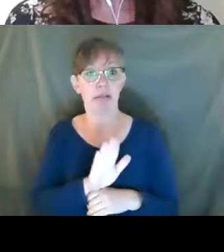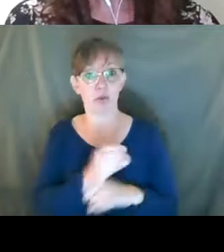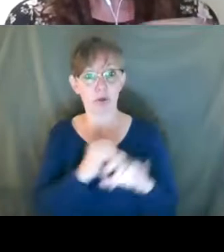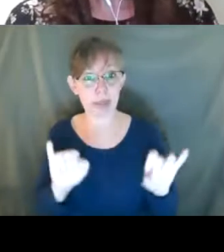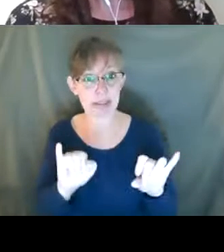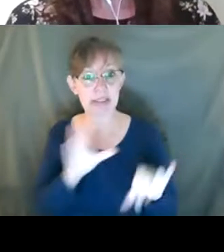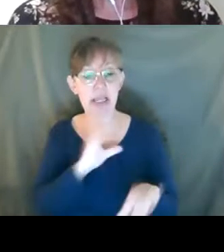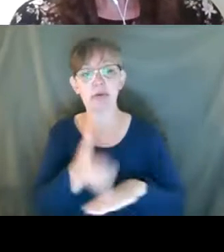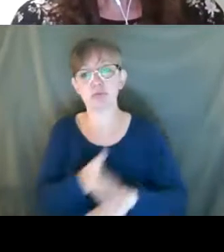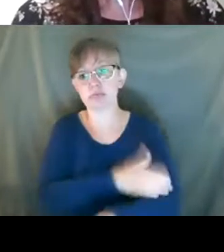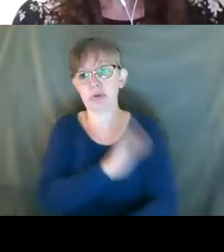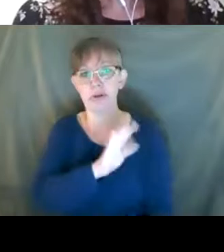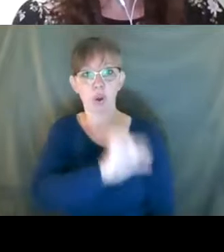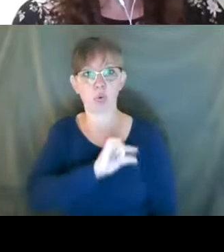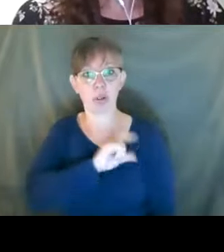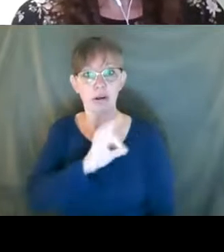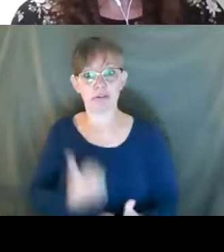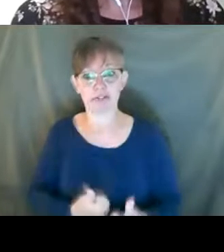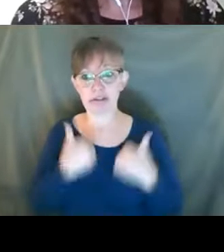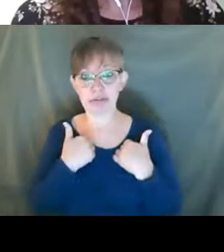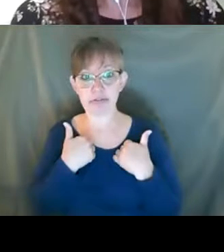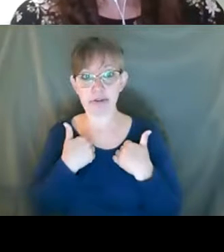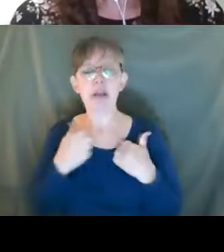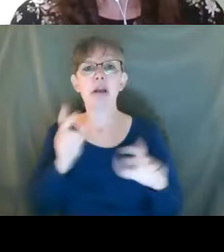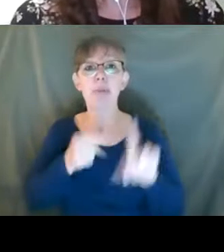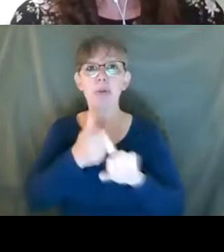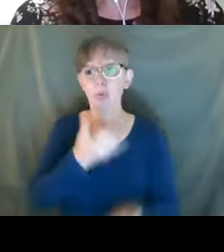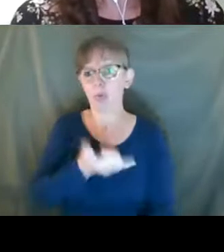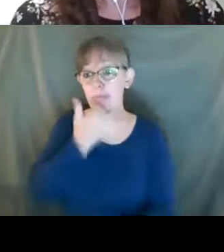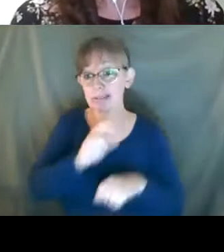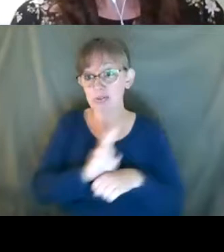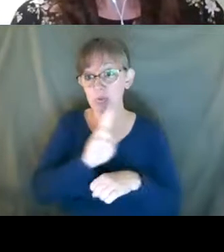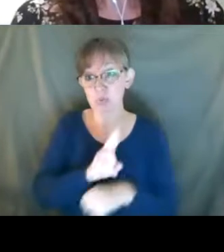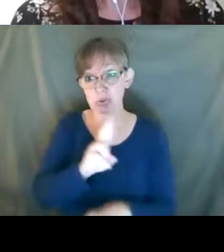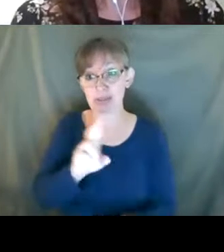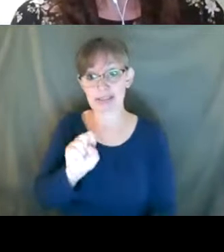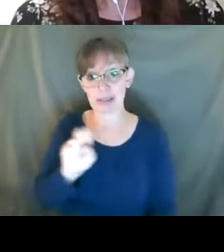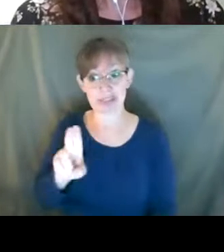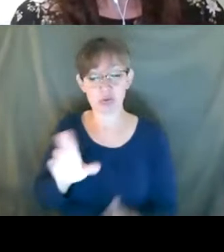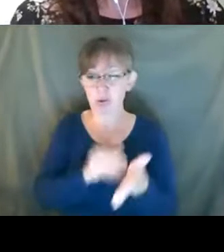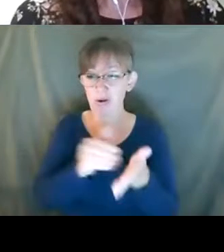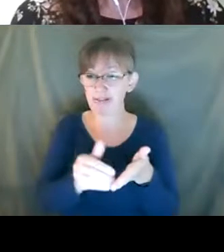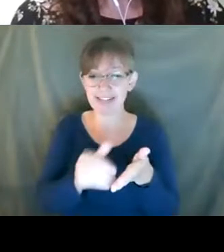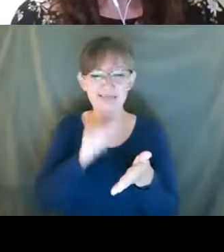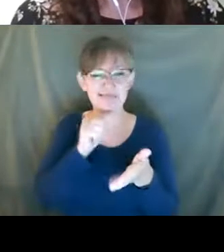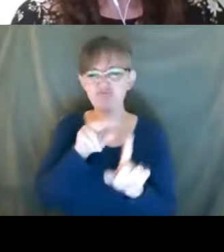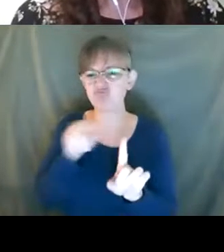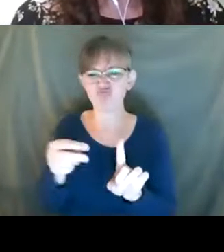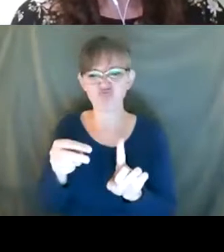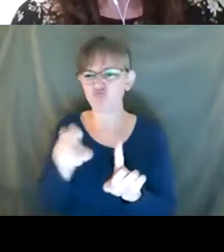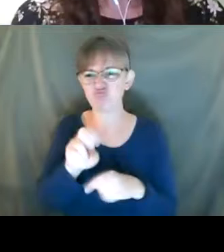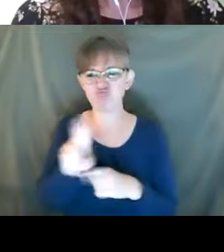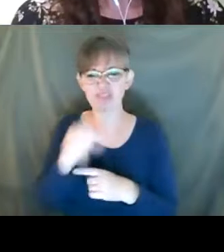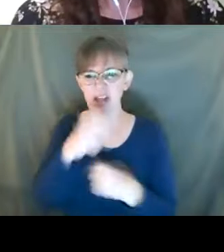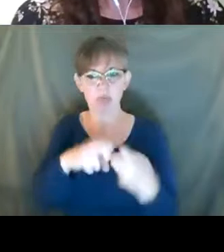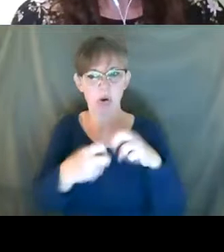life. People who misuse substances often don't see their use as a problem. Older adults may feel